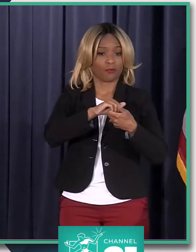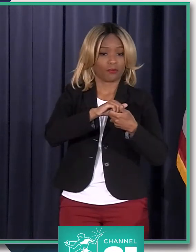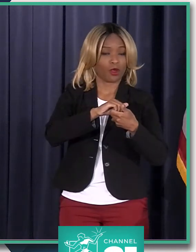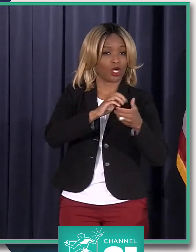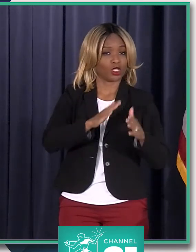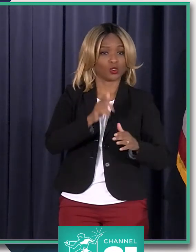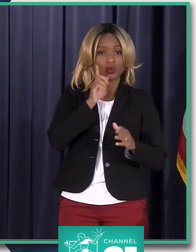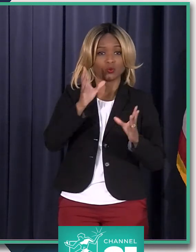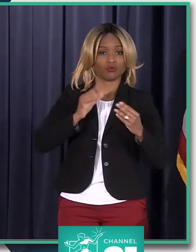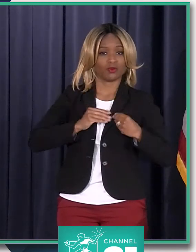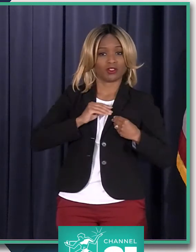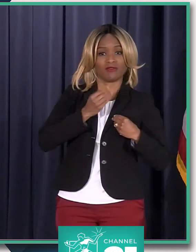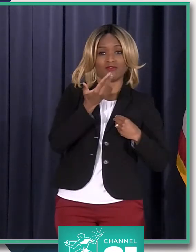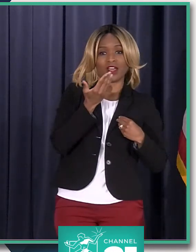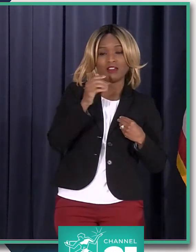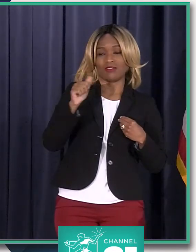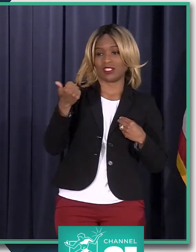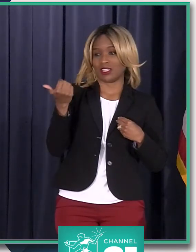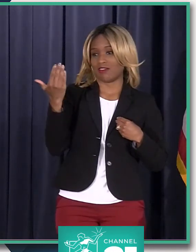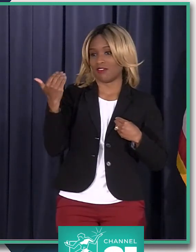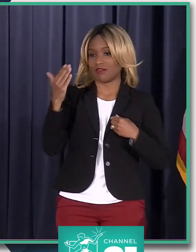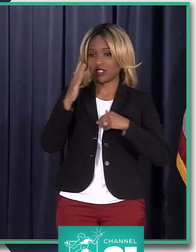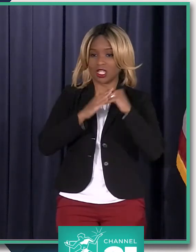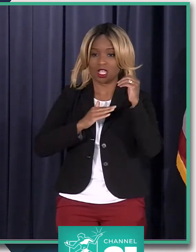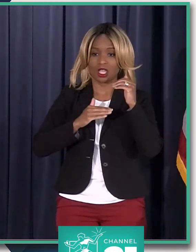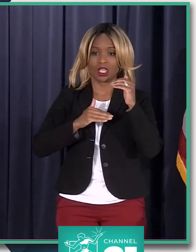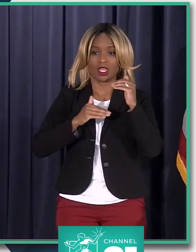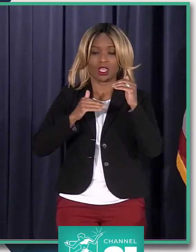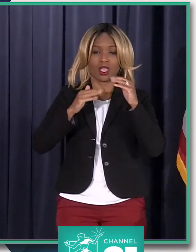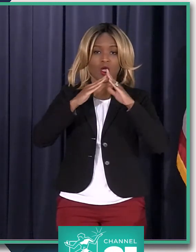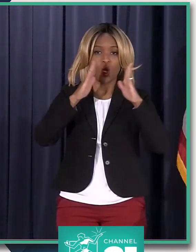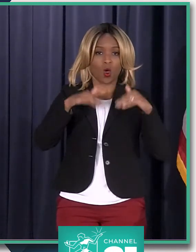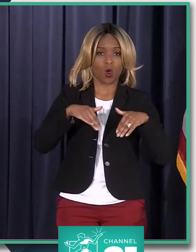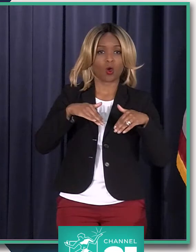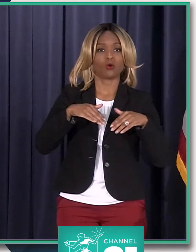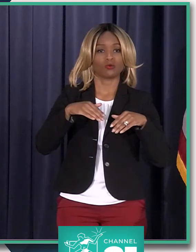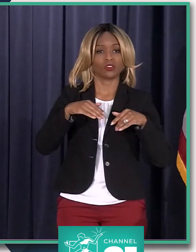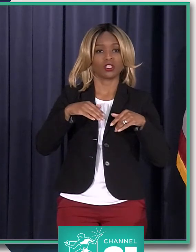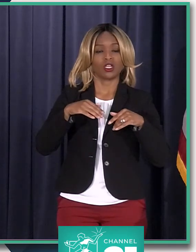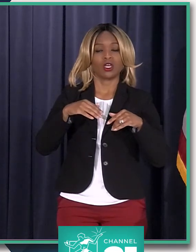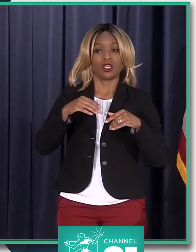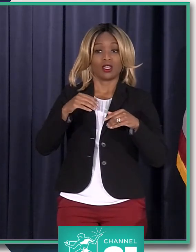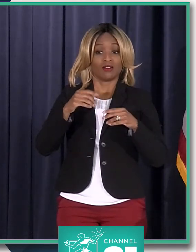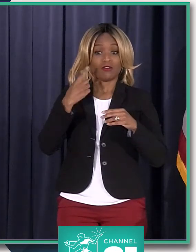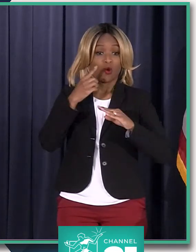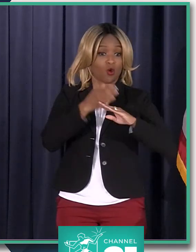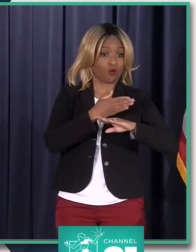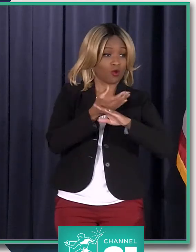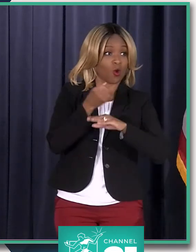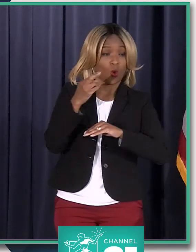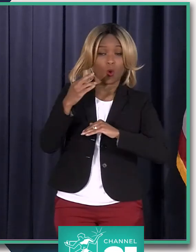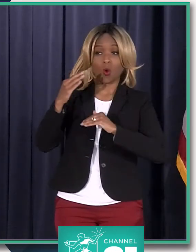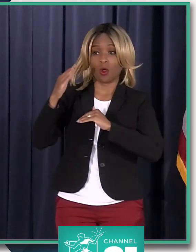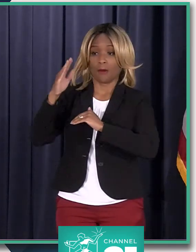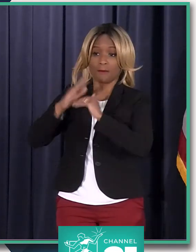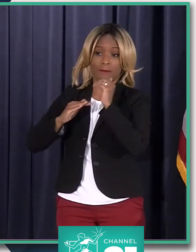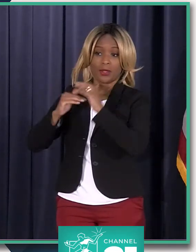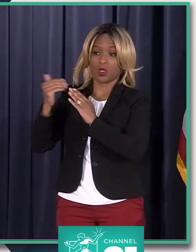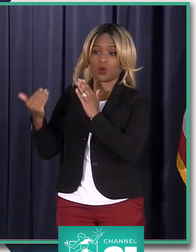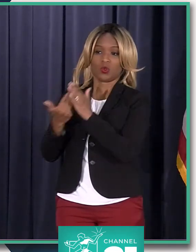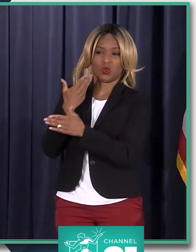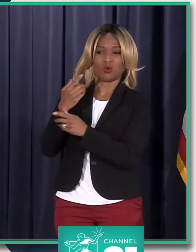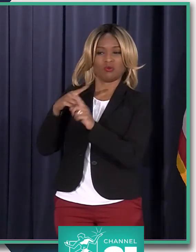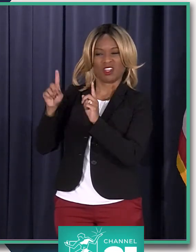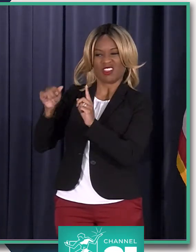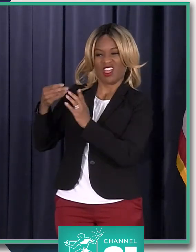15 homes, fix them up or build new, although it's pretty expensive to build new. But either way, but